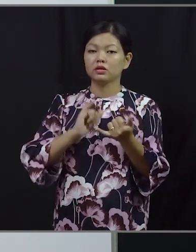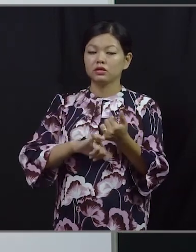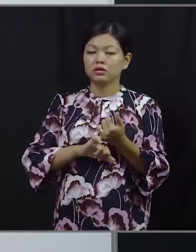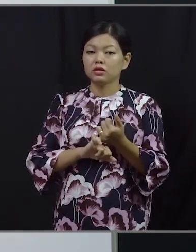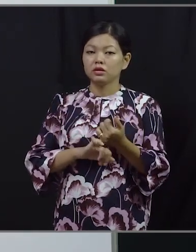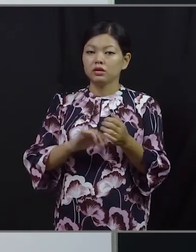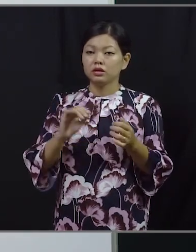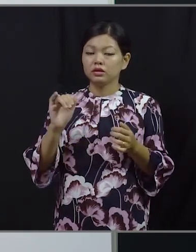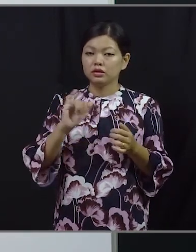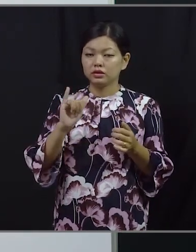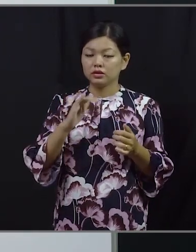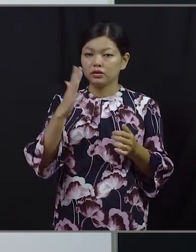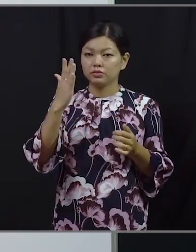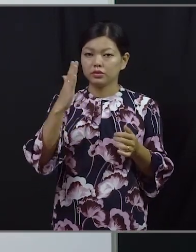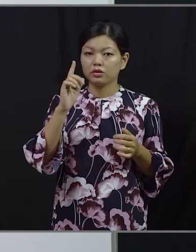simple microscope.